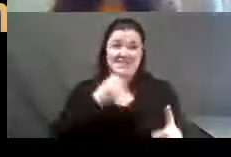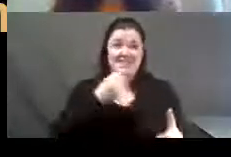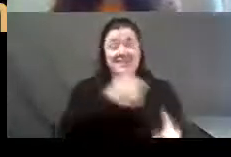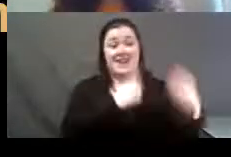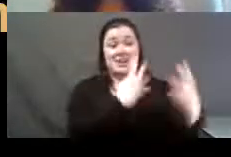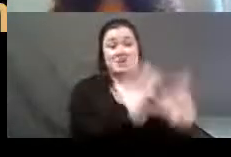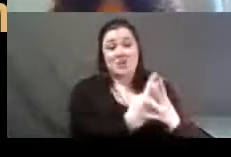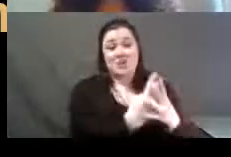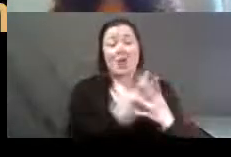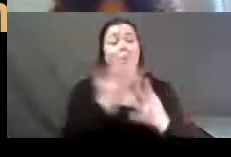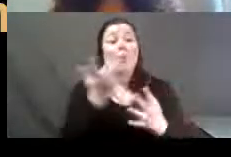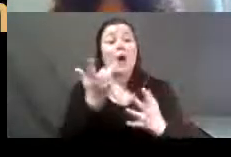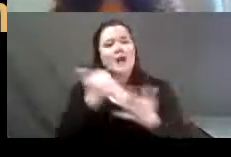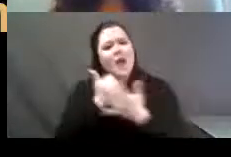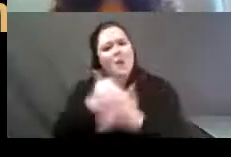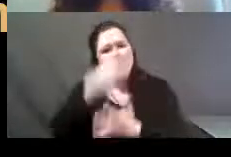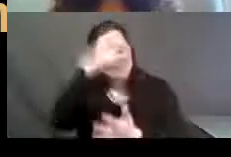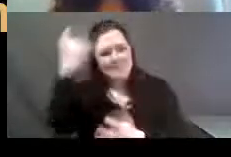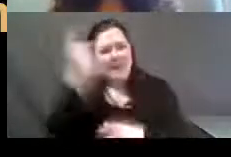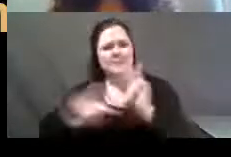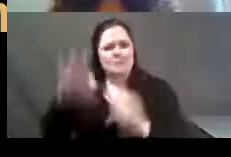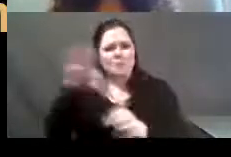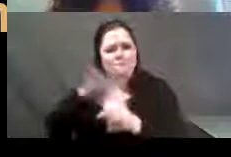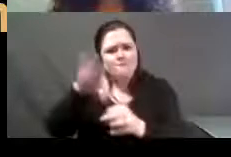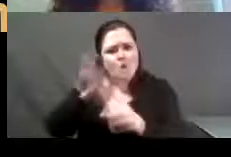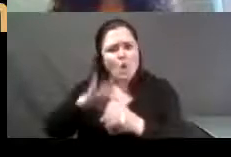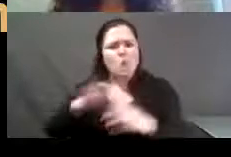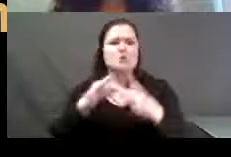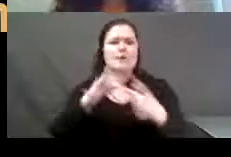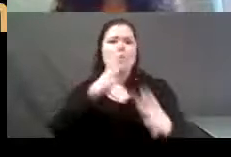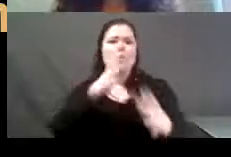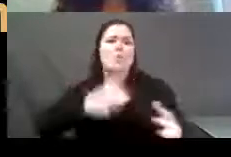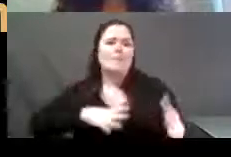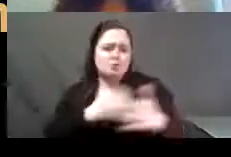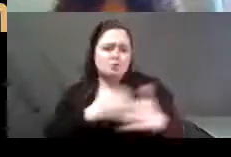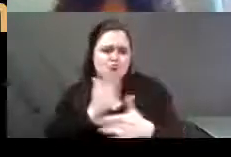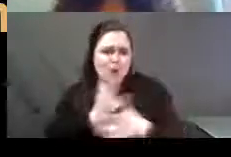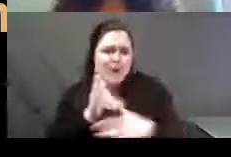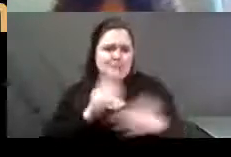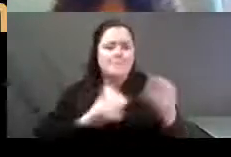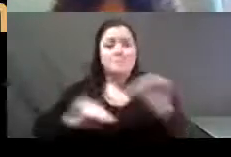to vote. She led women's rights movements, civil rights movements, and